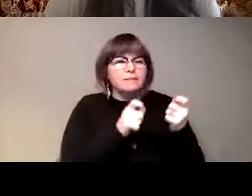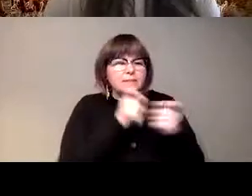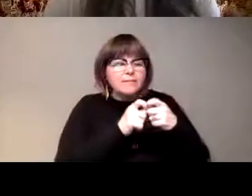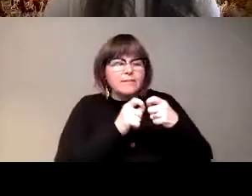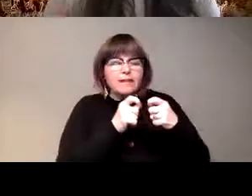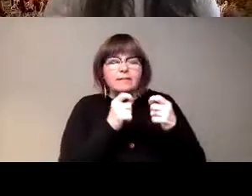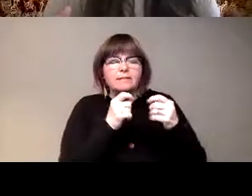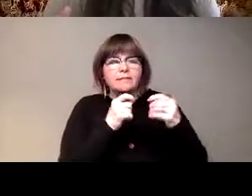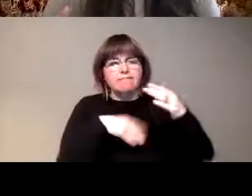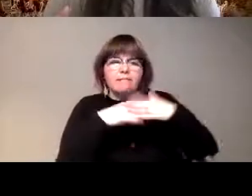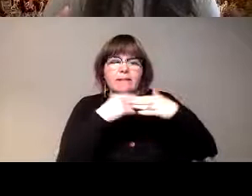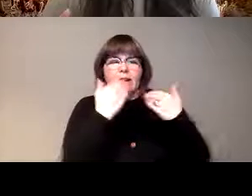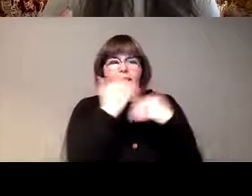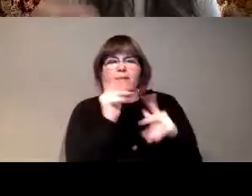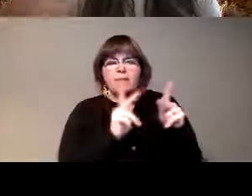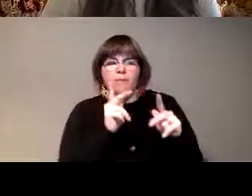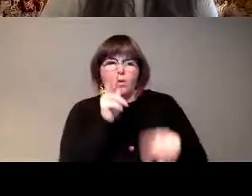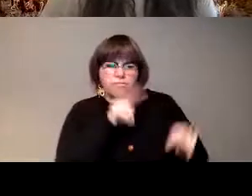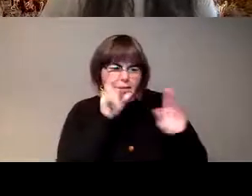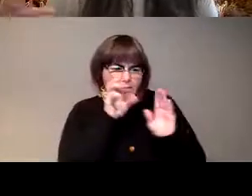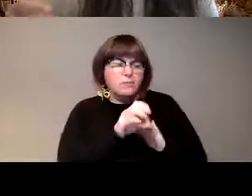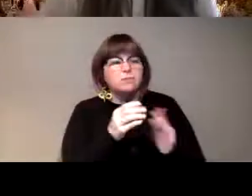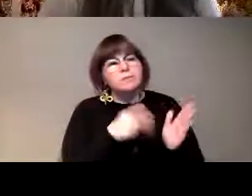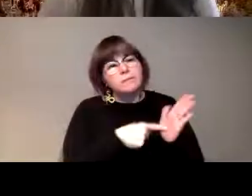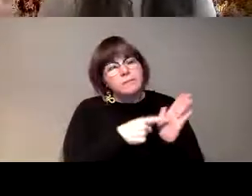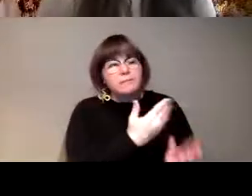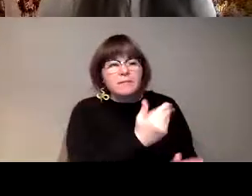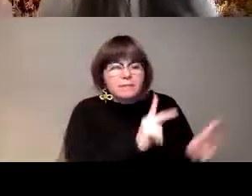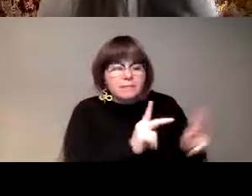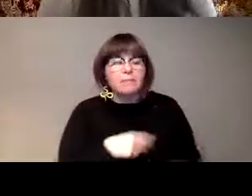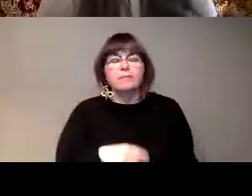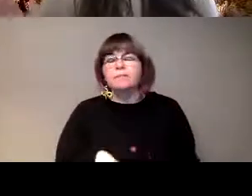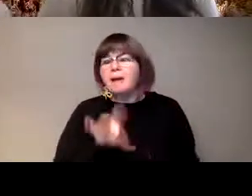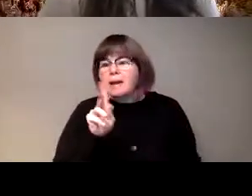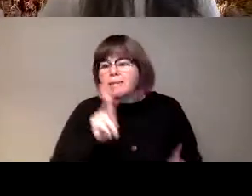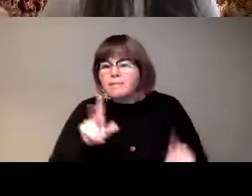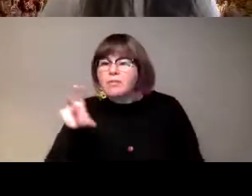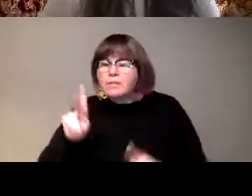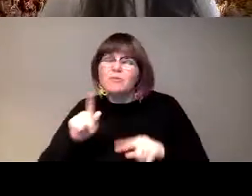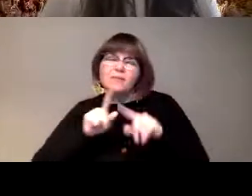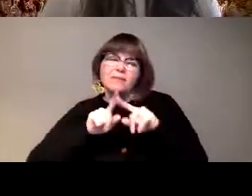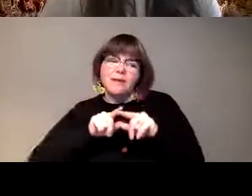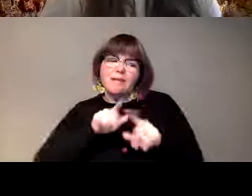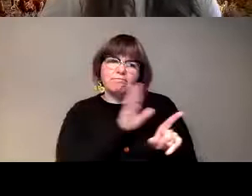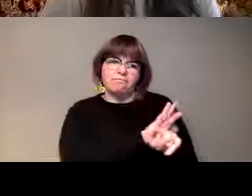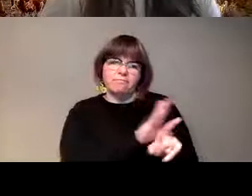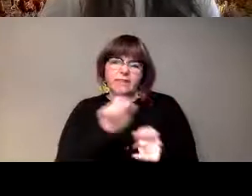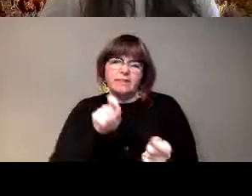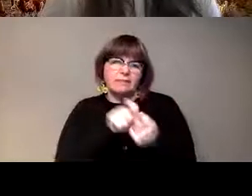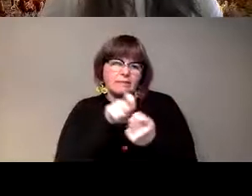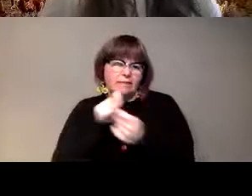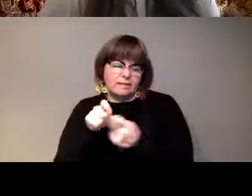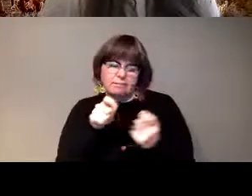that look at each image. So sometimes that's 15 people, 8 people, 30 people, depending on what that specific project sweet spot